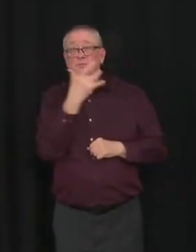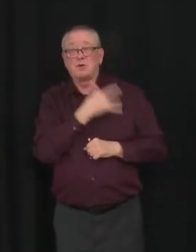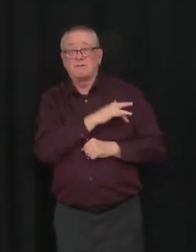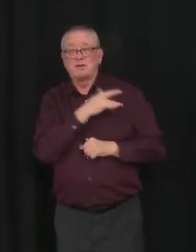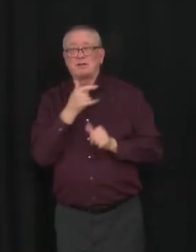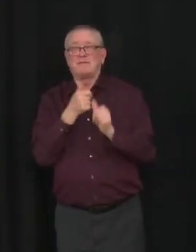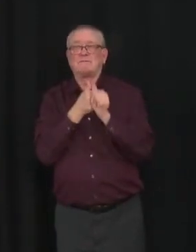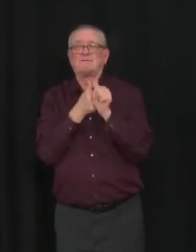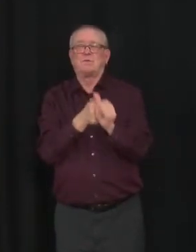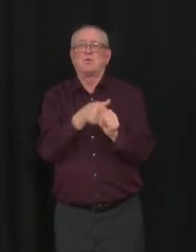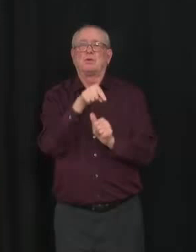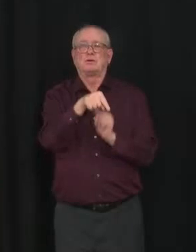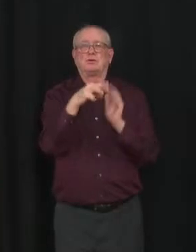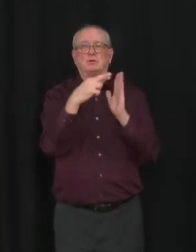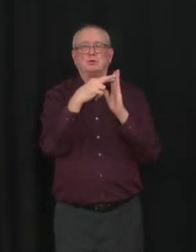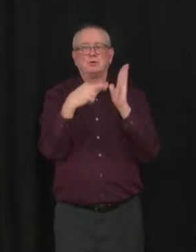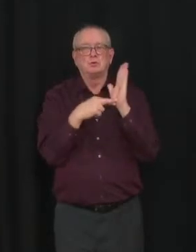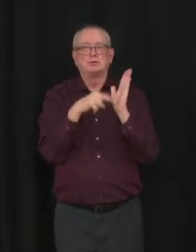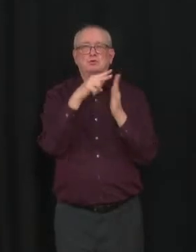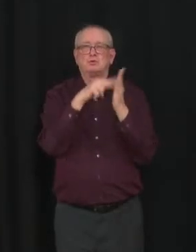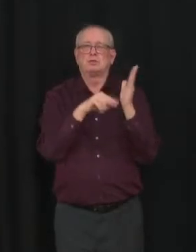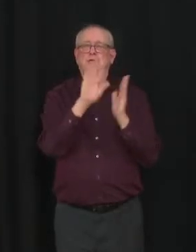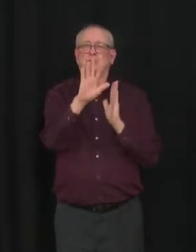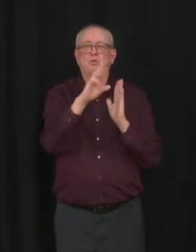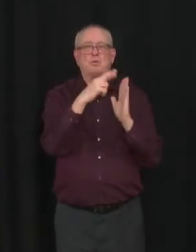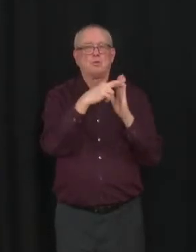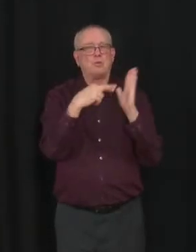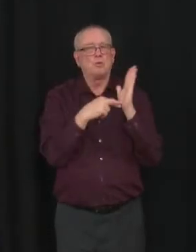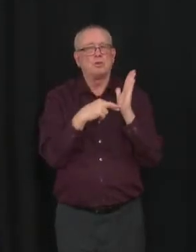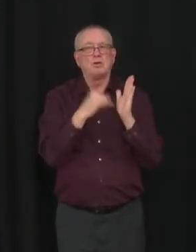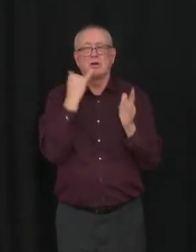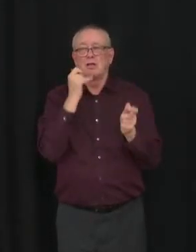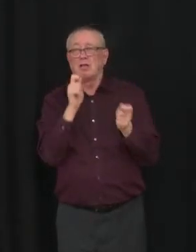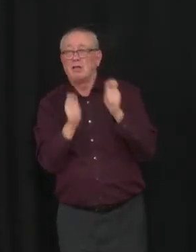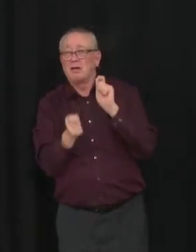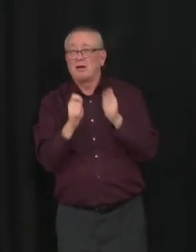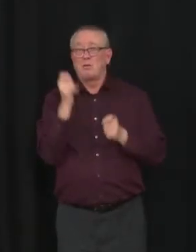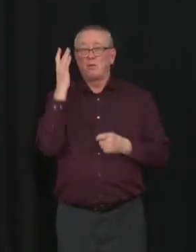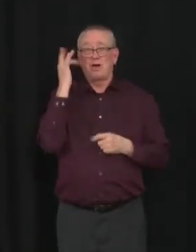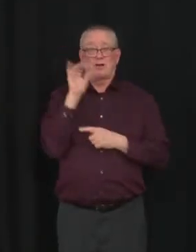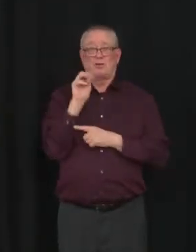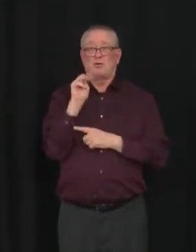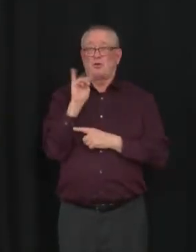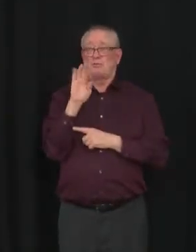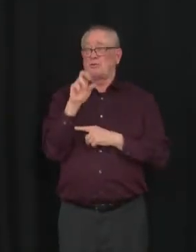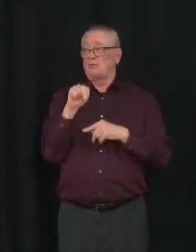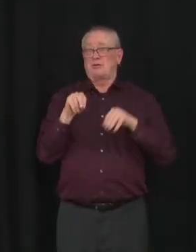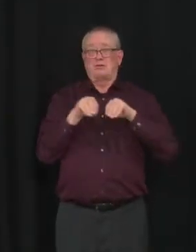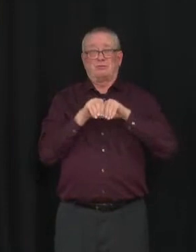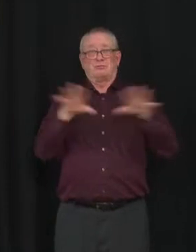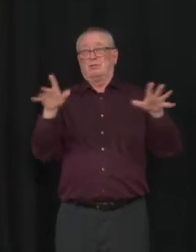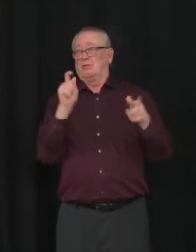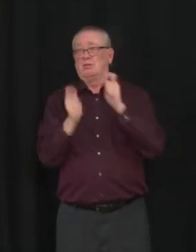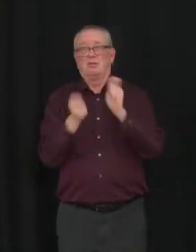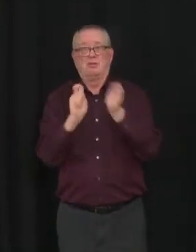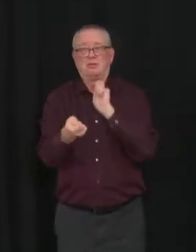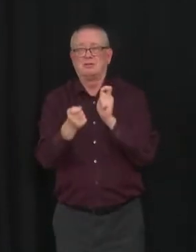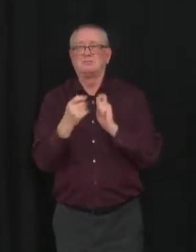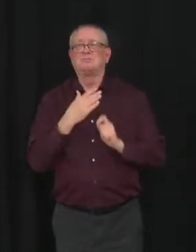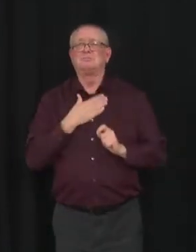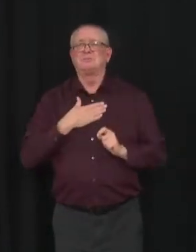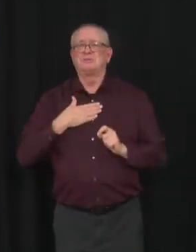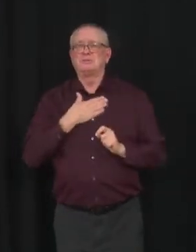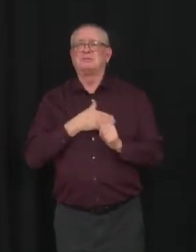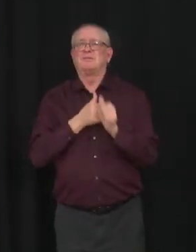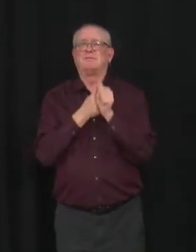those provinces. There are changing rules because the situation is changing so rapidly. So please make sure that you know exactly what the requirements